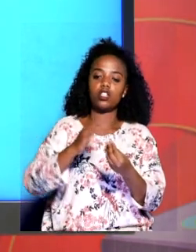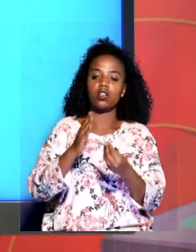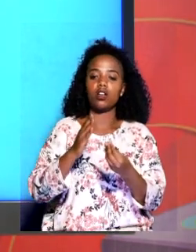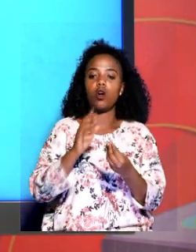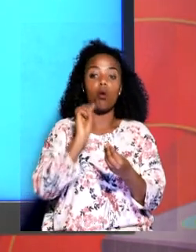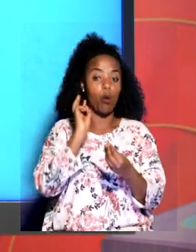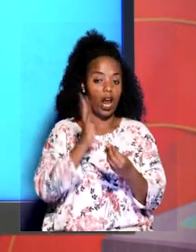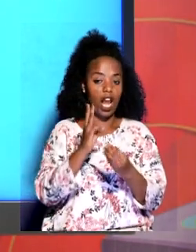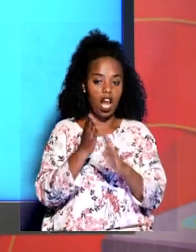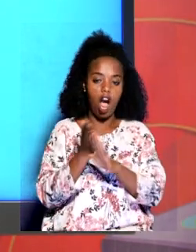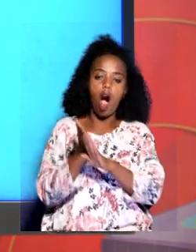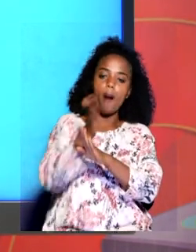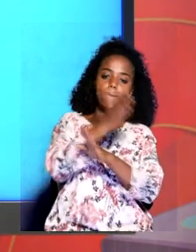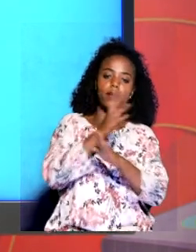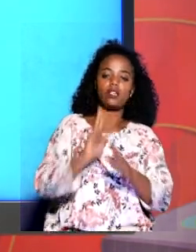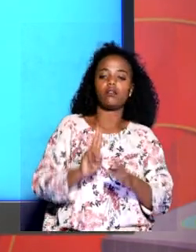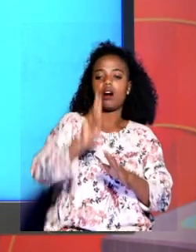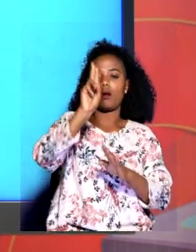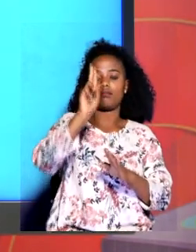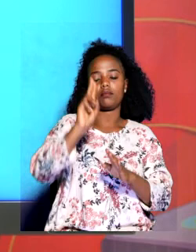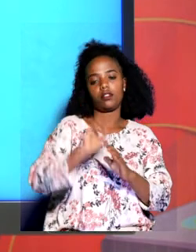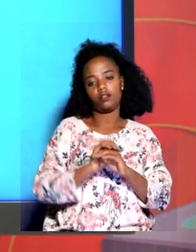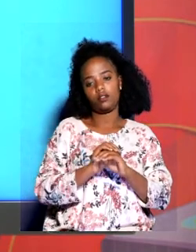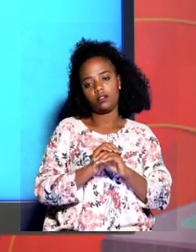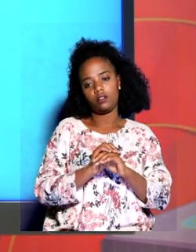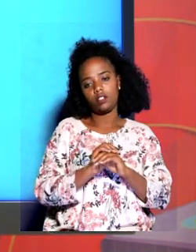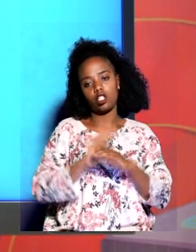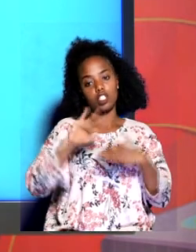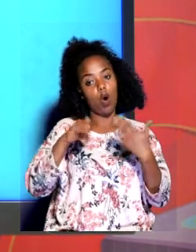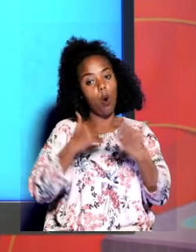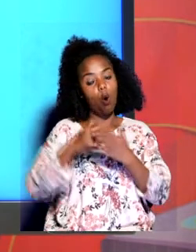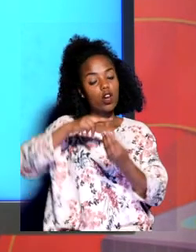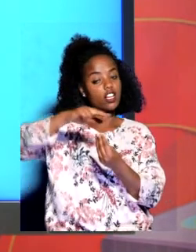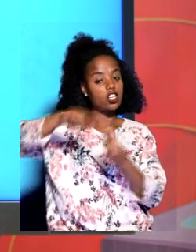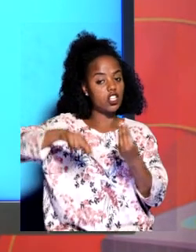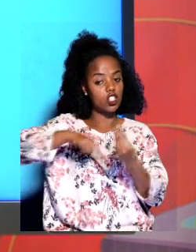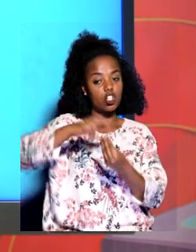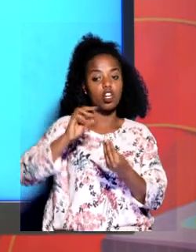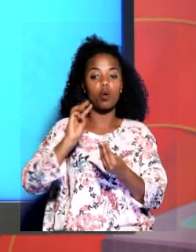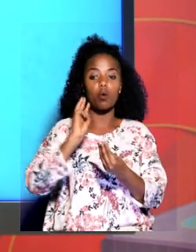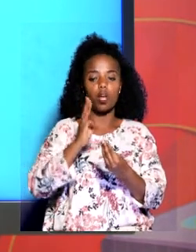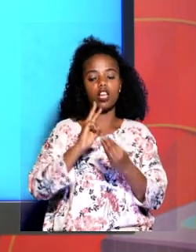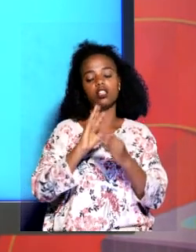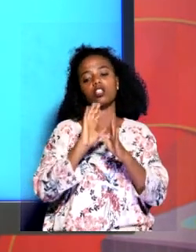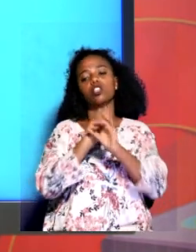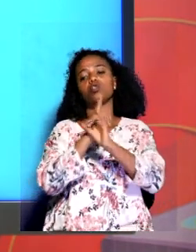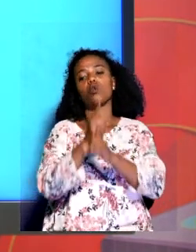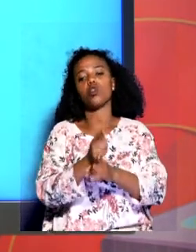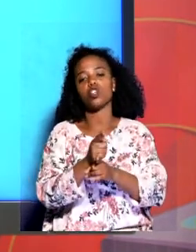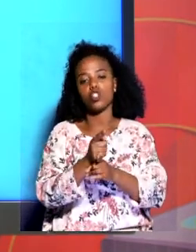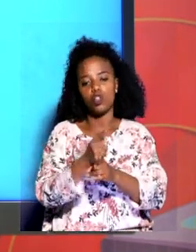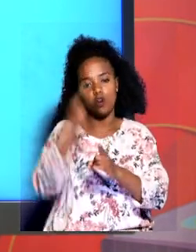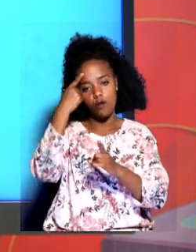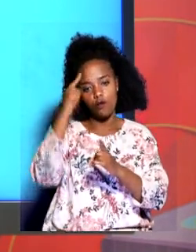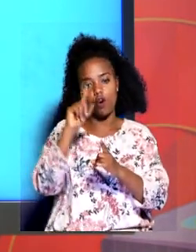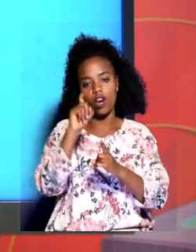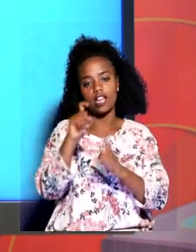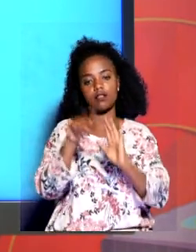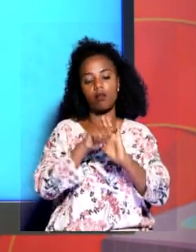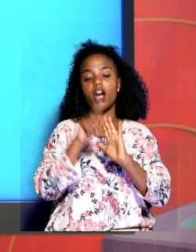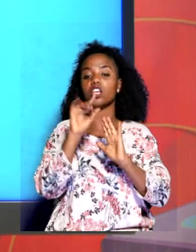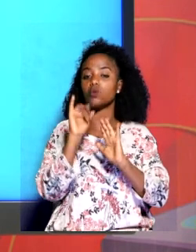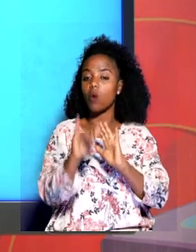on this part, on the upper part. The whole region will be the solution for x minus y less than